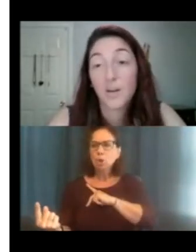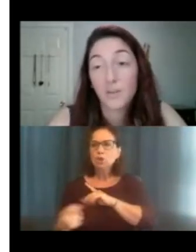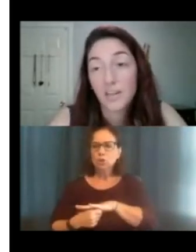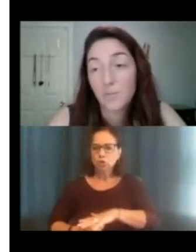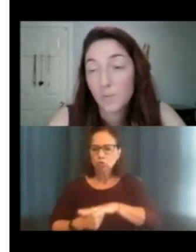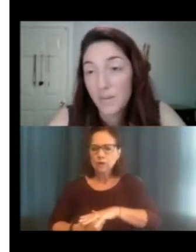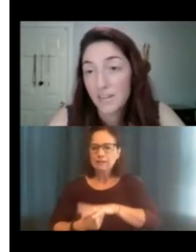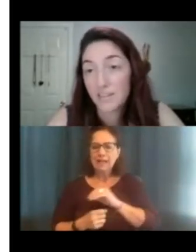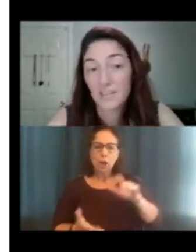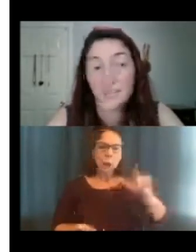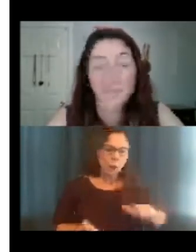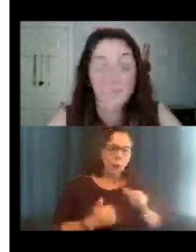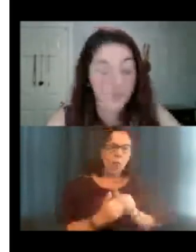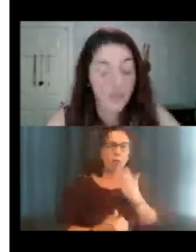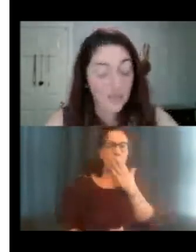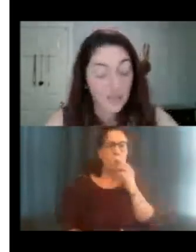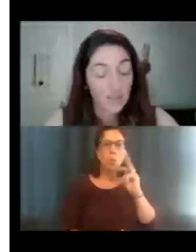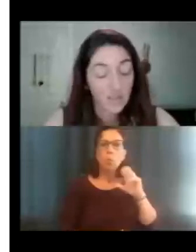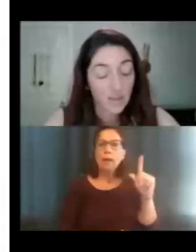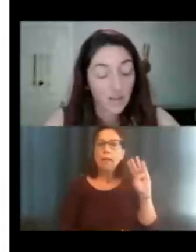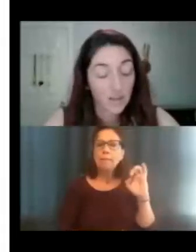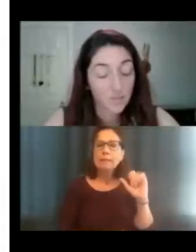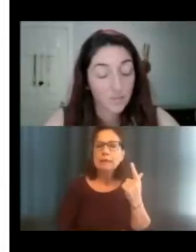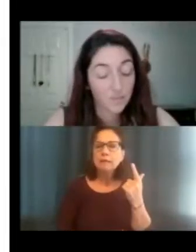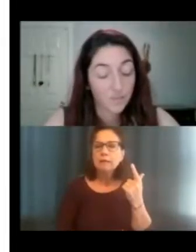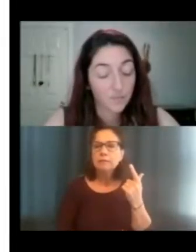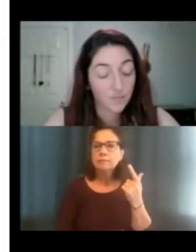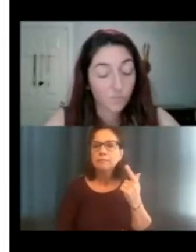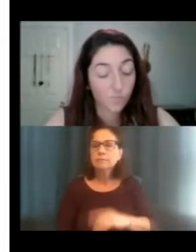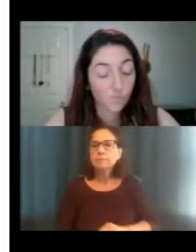and lower in well-being. So